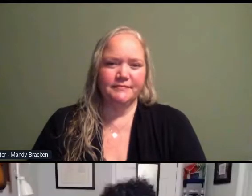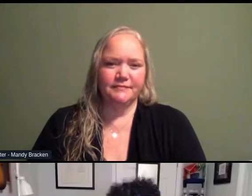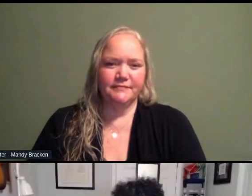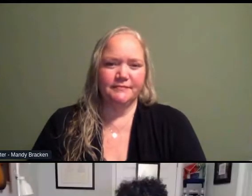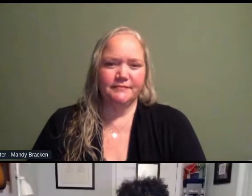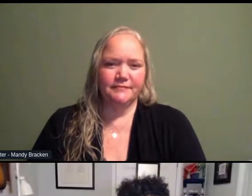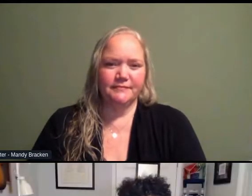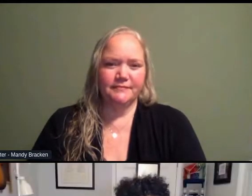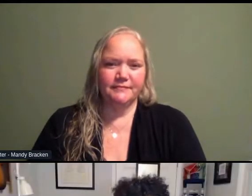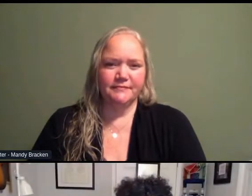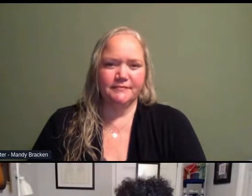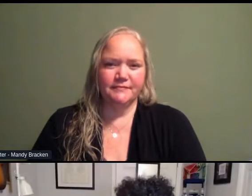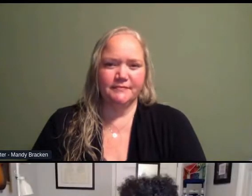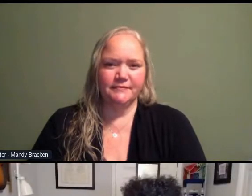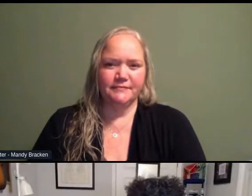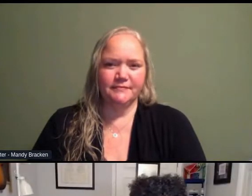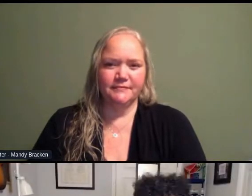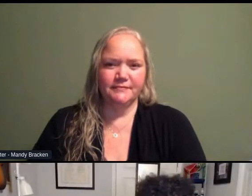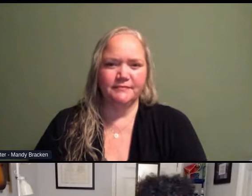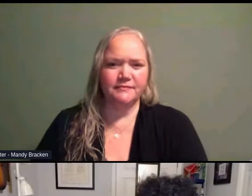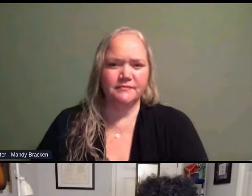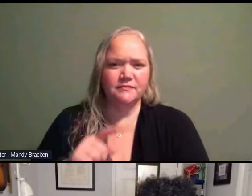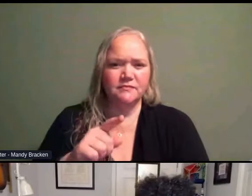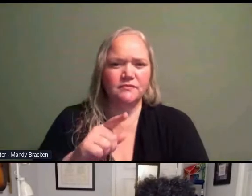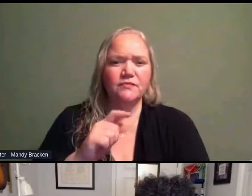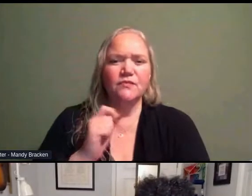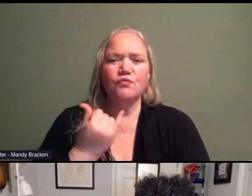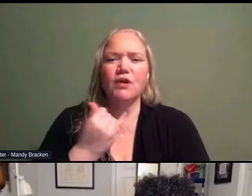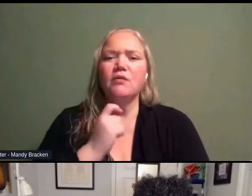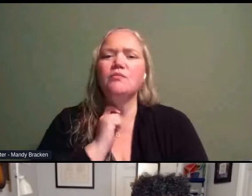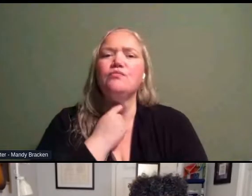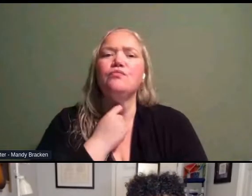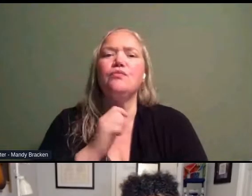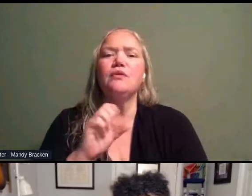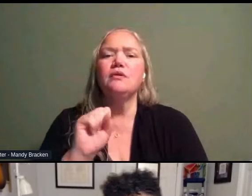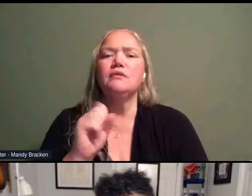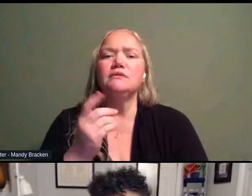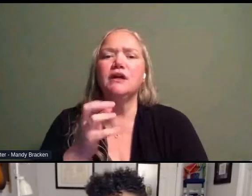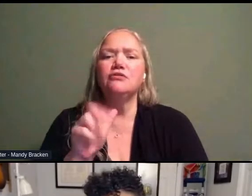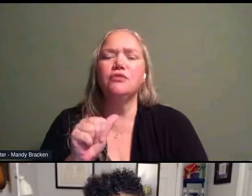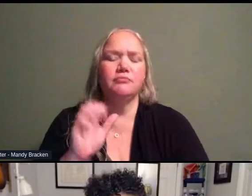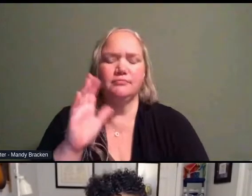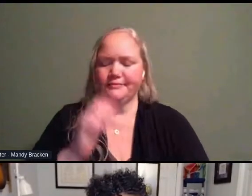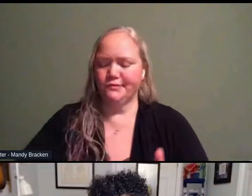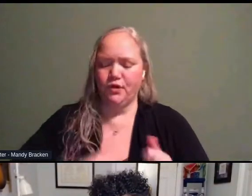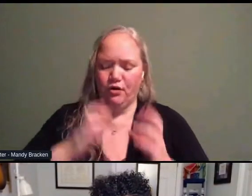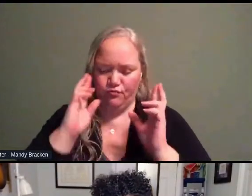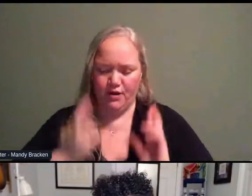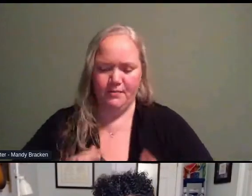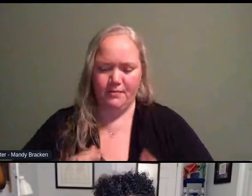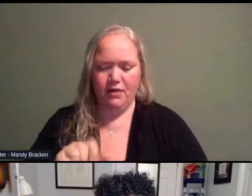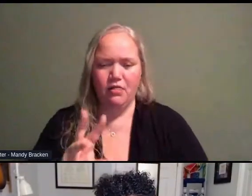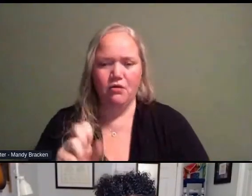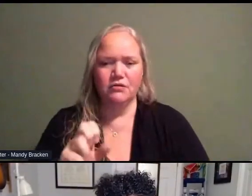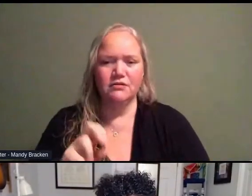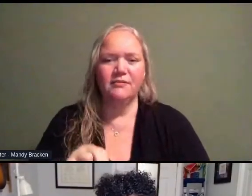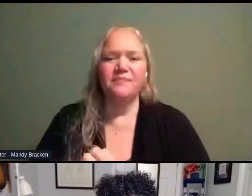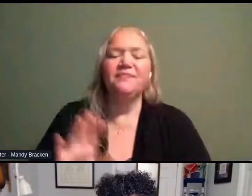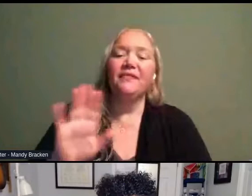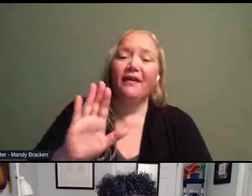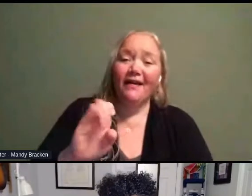You're muted, Sandra. Rabbi Lawson. Sorry. Hi, Ellen. Did you want to introduce yourself? Oh, yes. And am I muted?